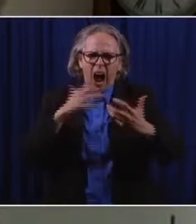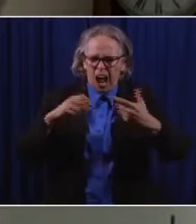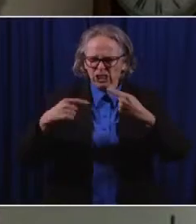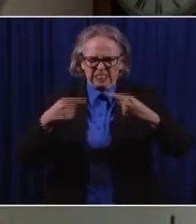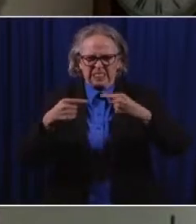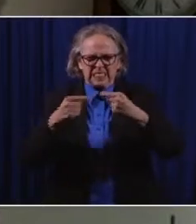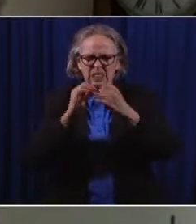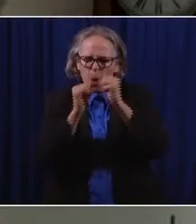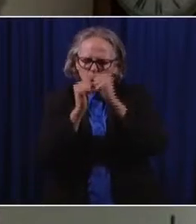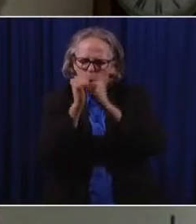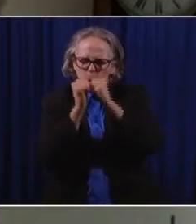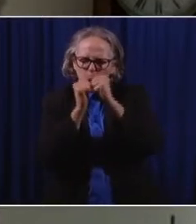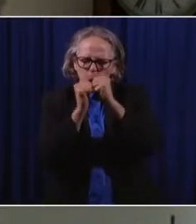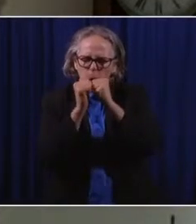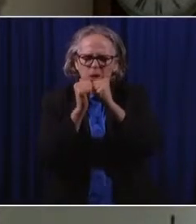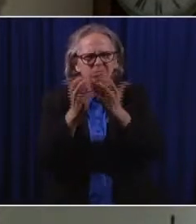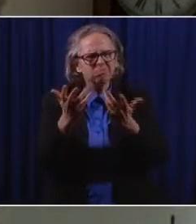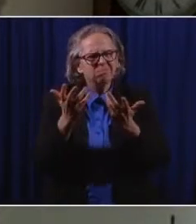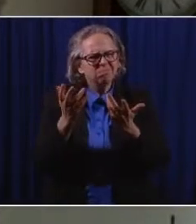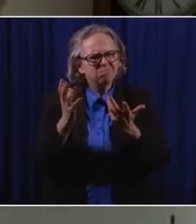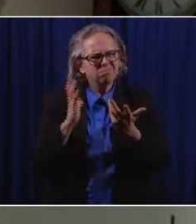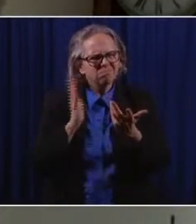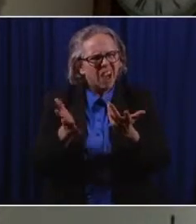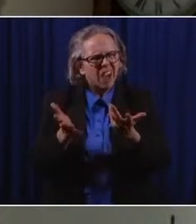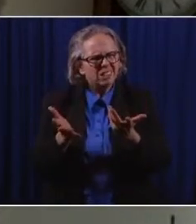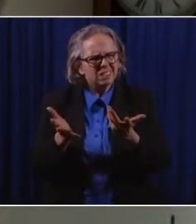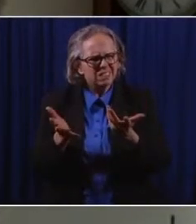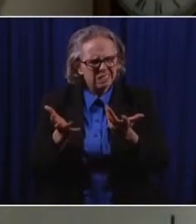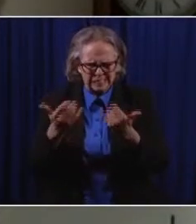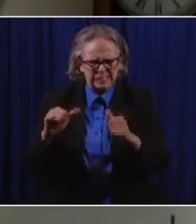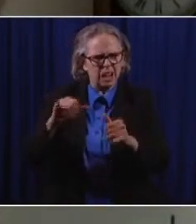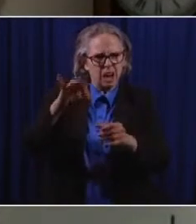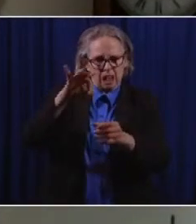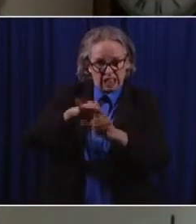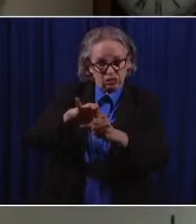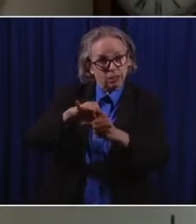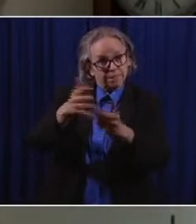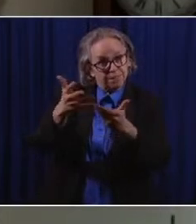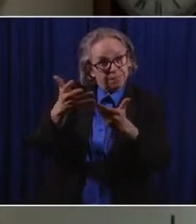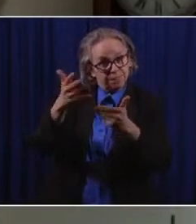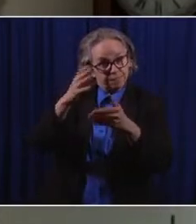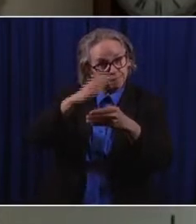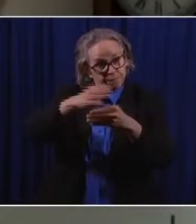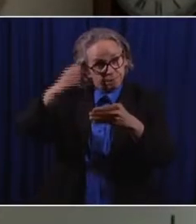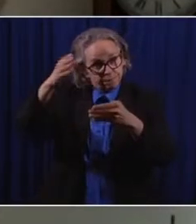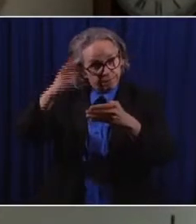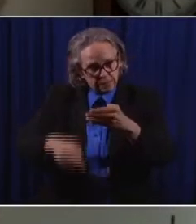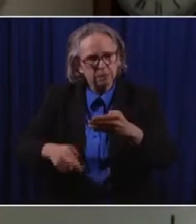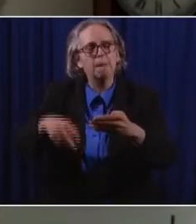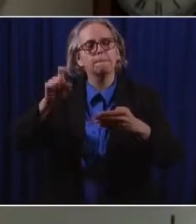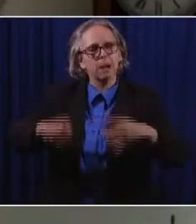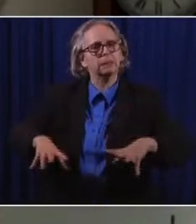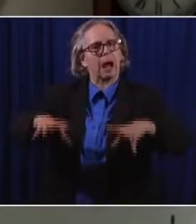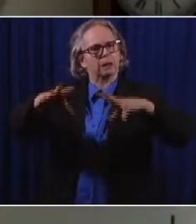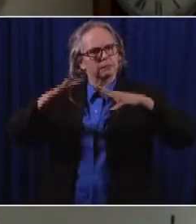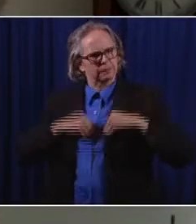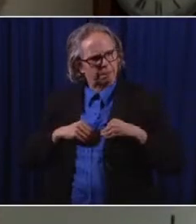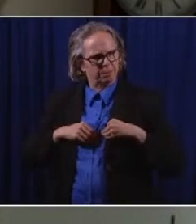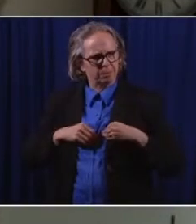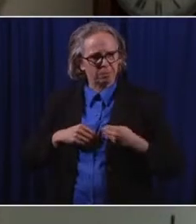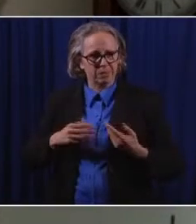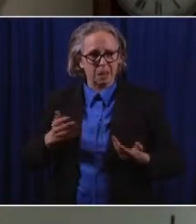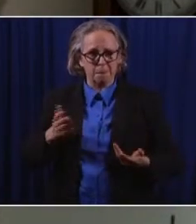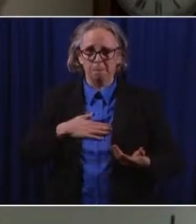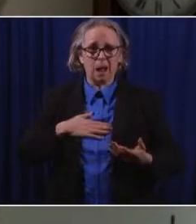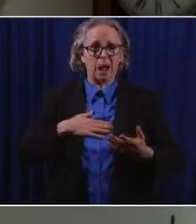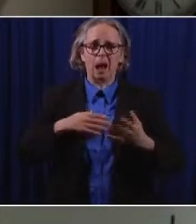my dog is jumping up here. As we said the other day, first election I really remember is Nixon and